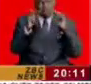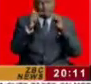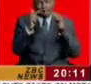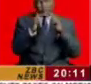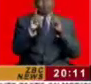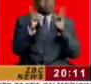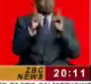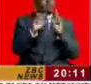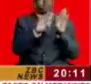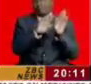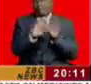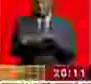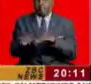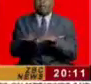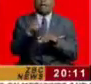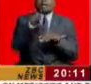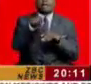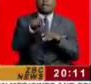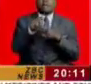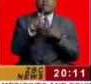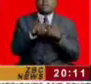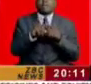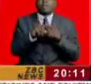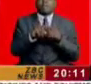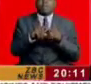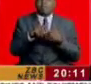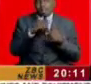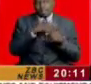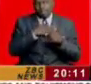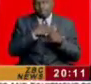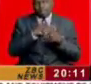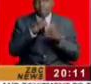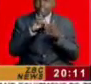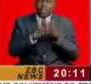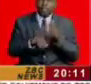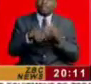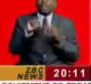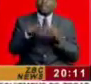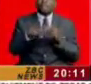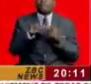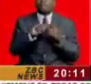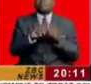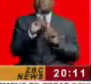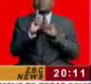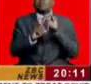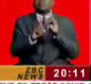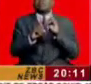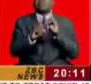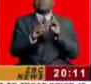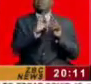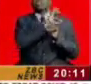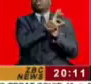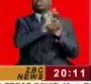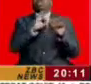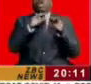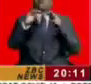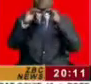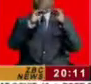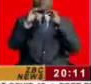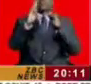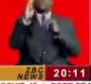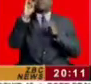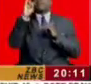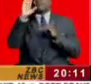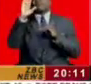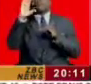path in raising their grievances. Here, a starting point in terms of coming up with the gender equality bill, which is